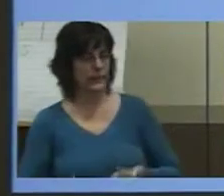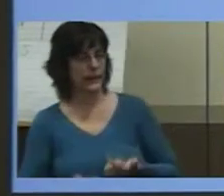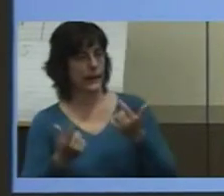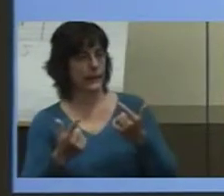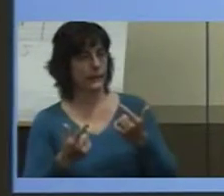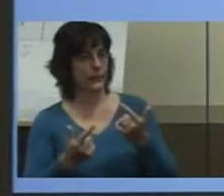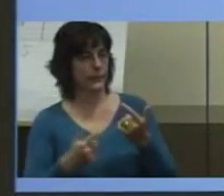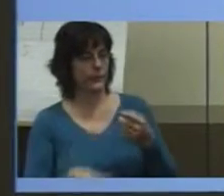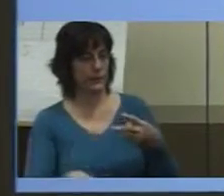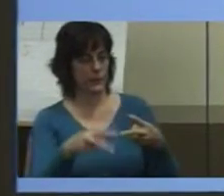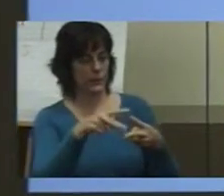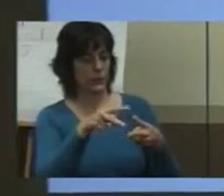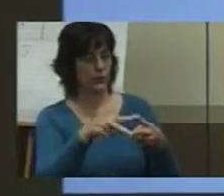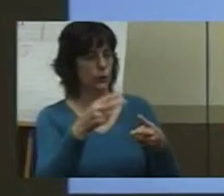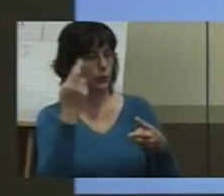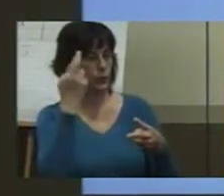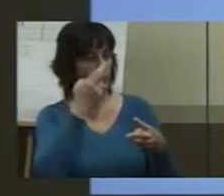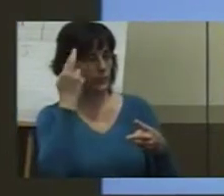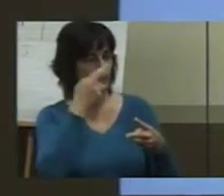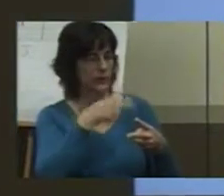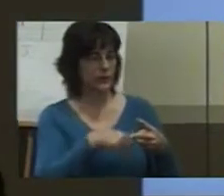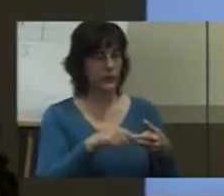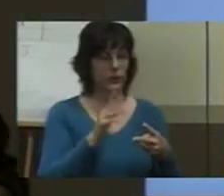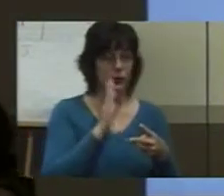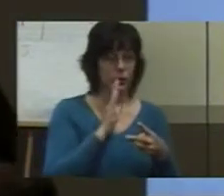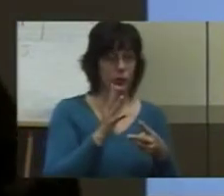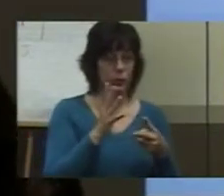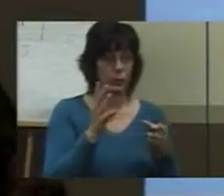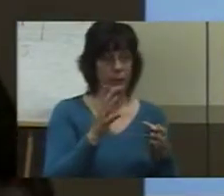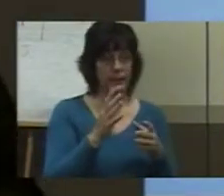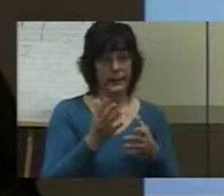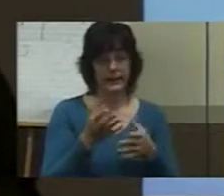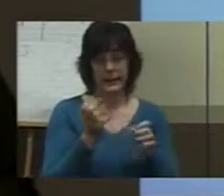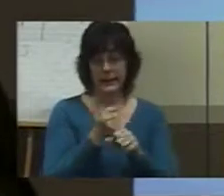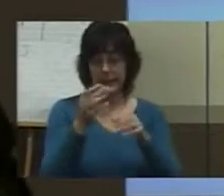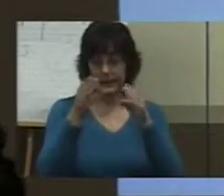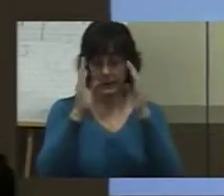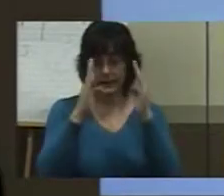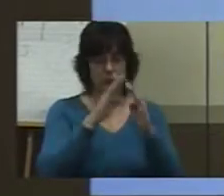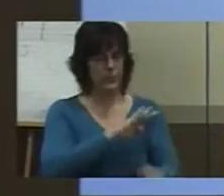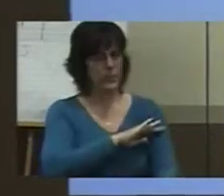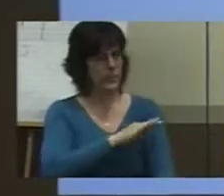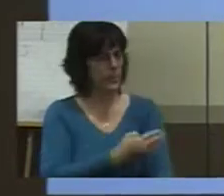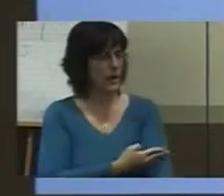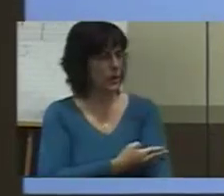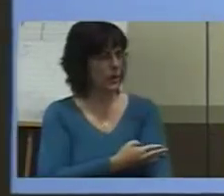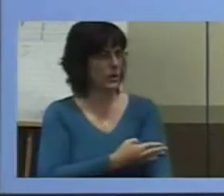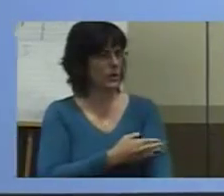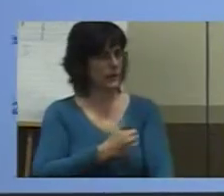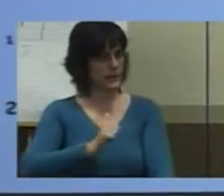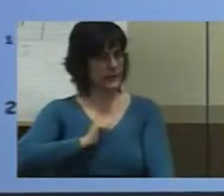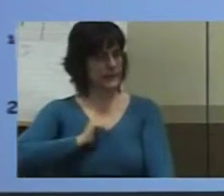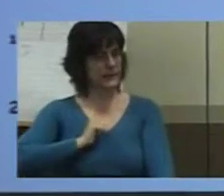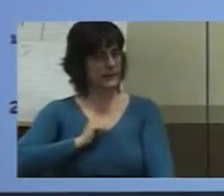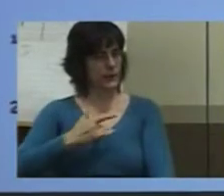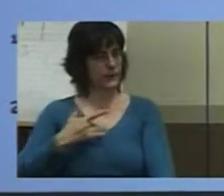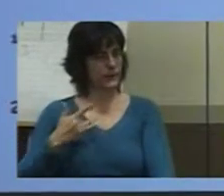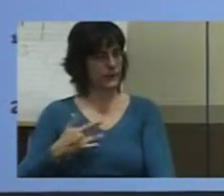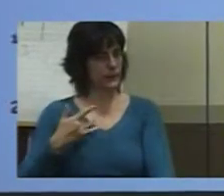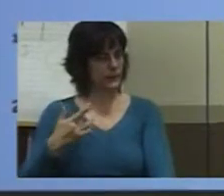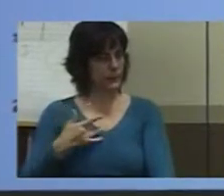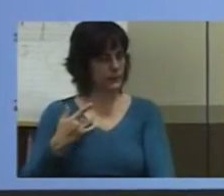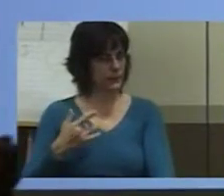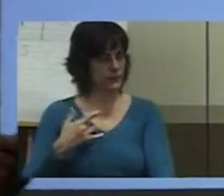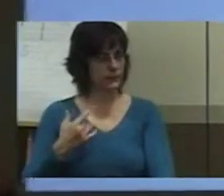two main functions or purposes. You're going to be obtaining attention, power, some sort of self-stimulation if it's a